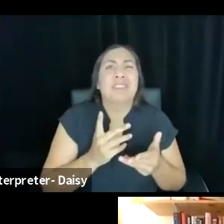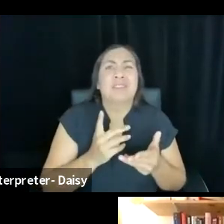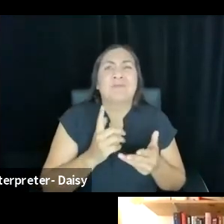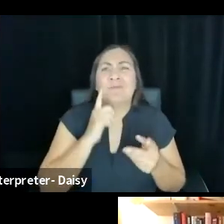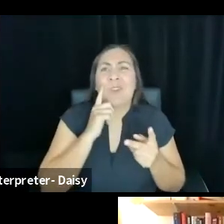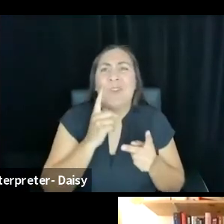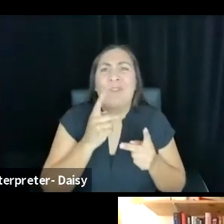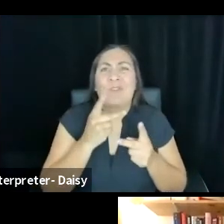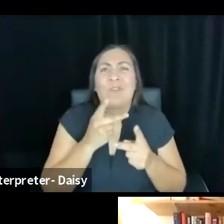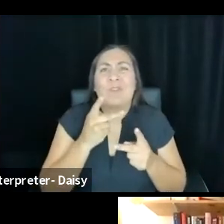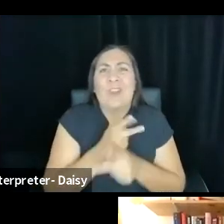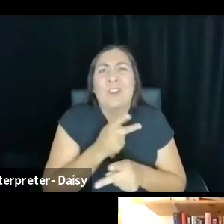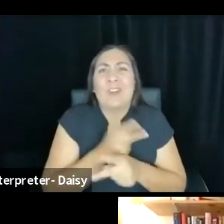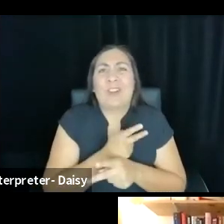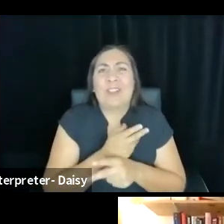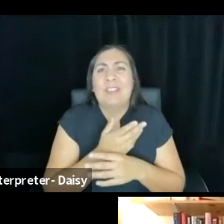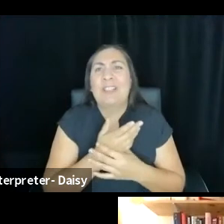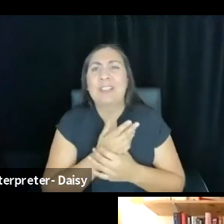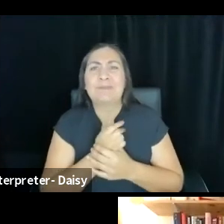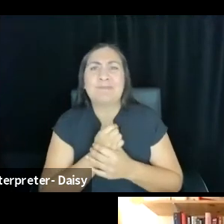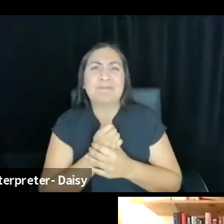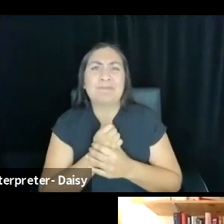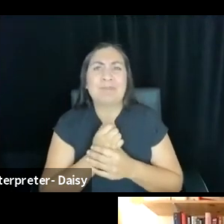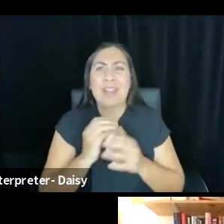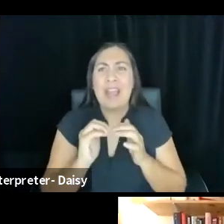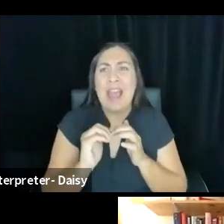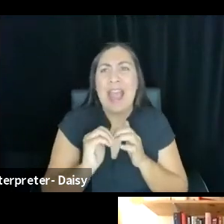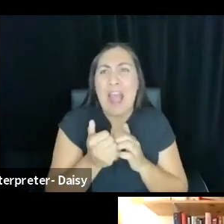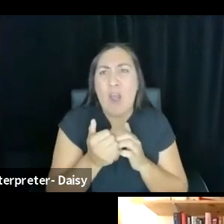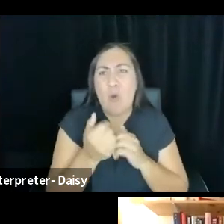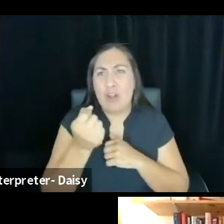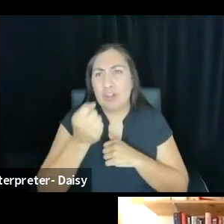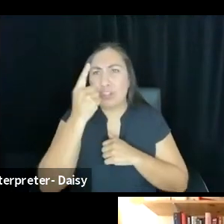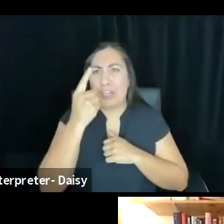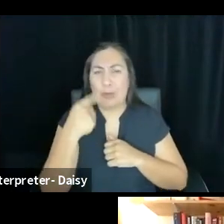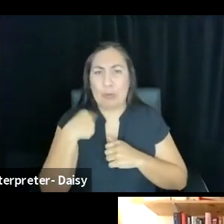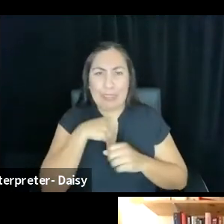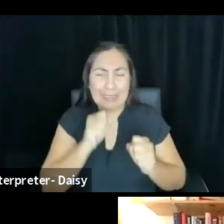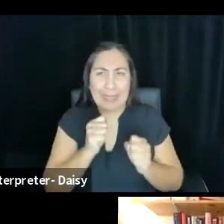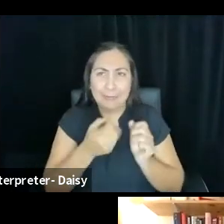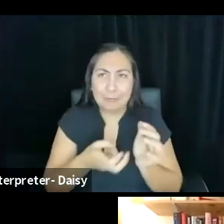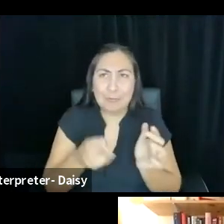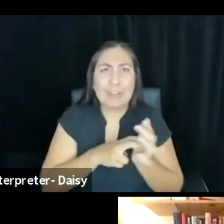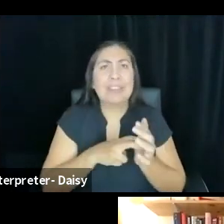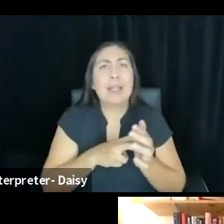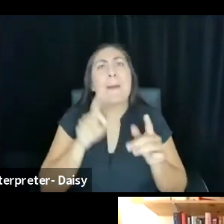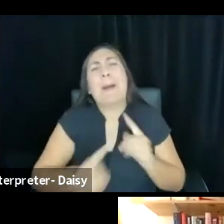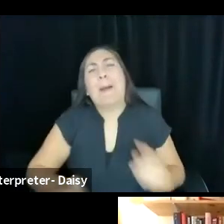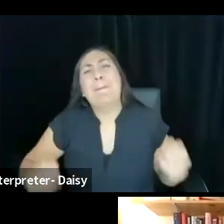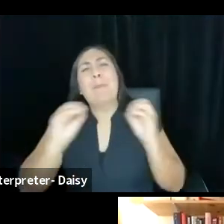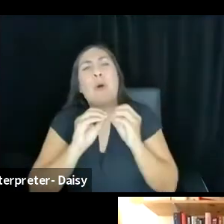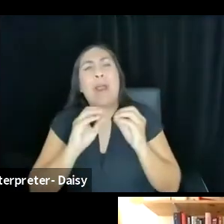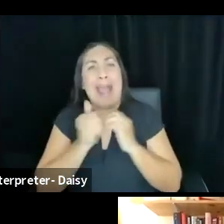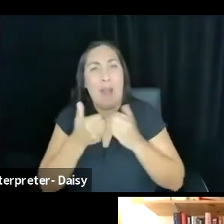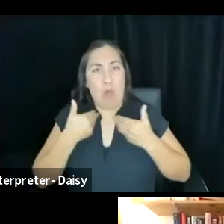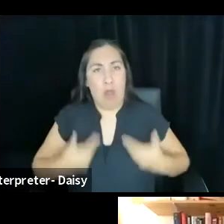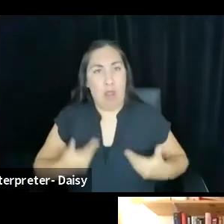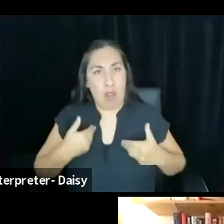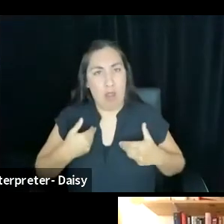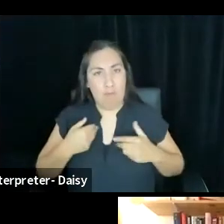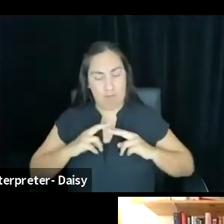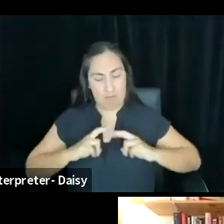more about how is everyone, how am I, and how can we be more of service to